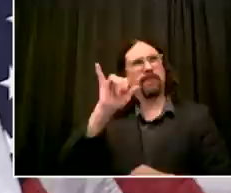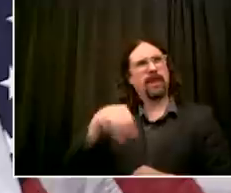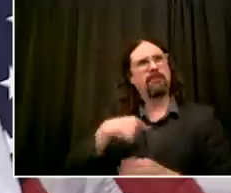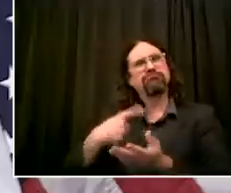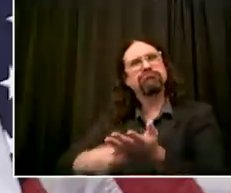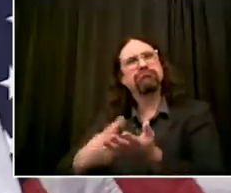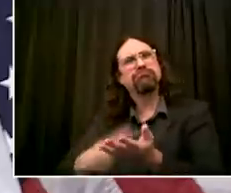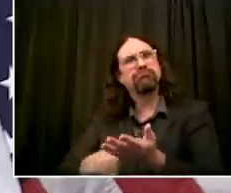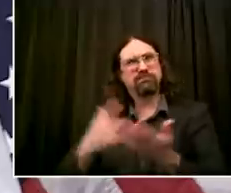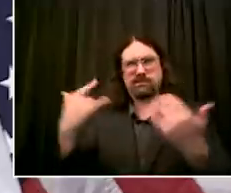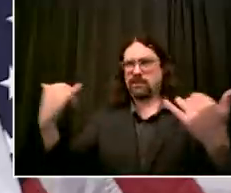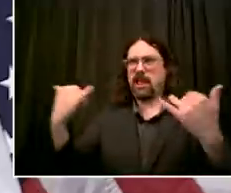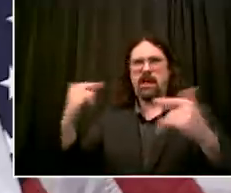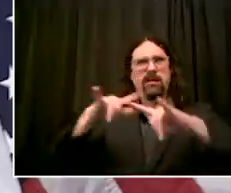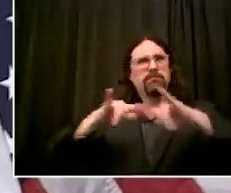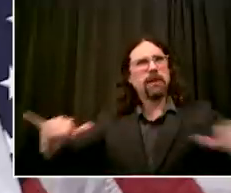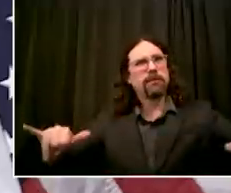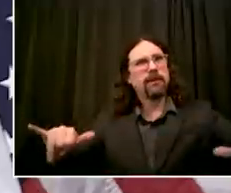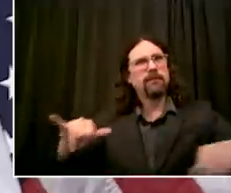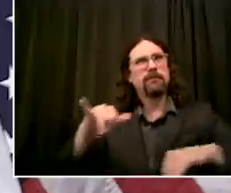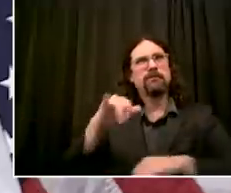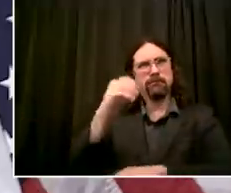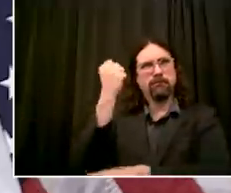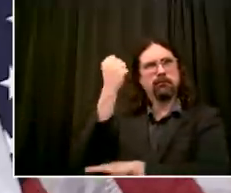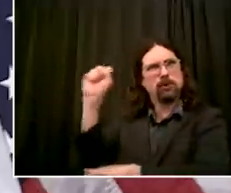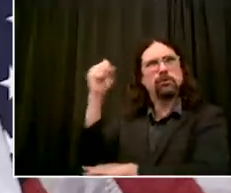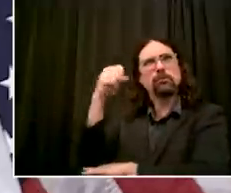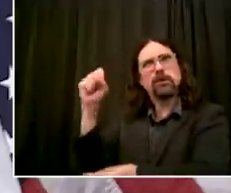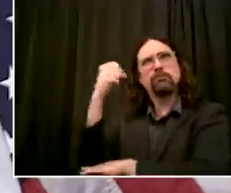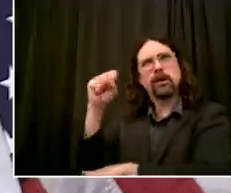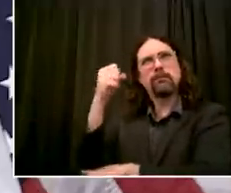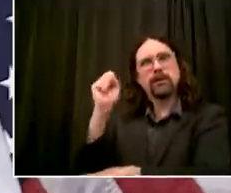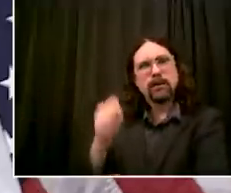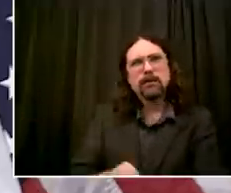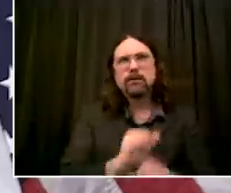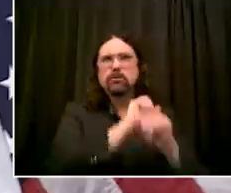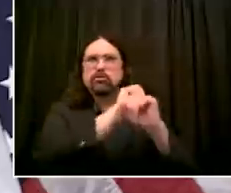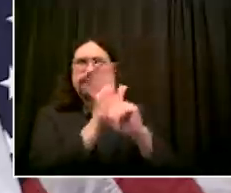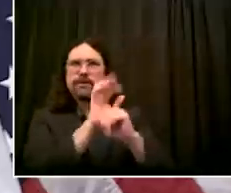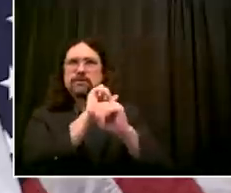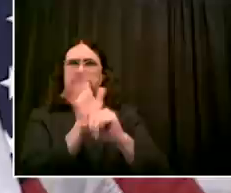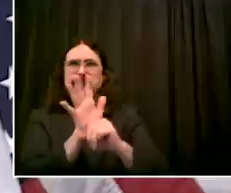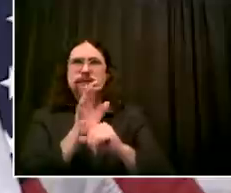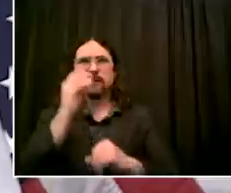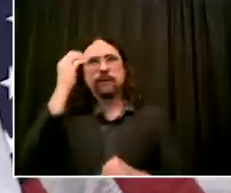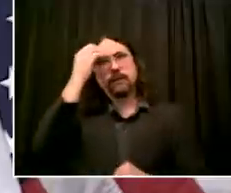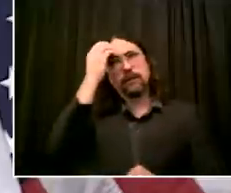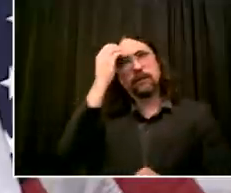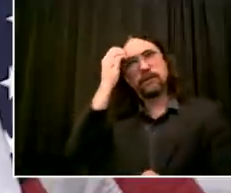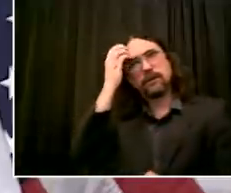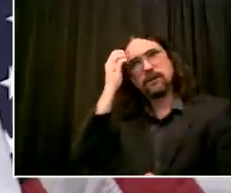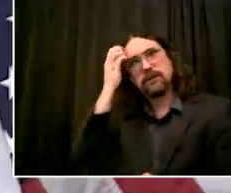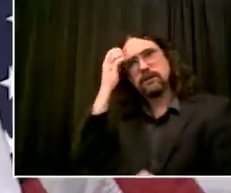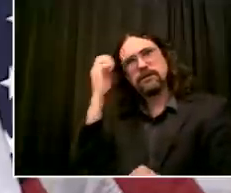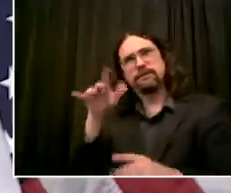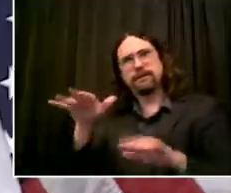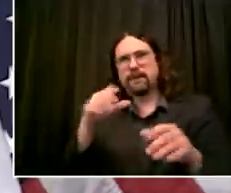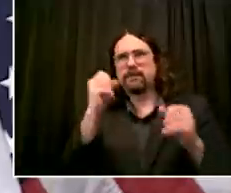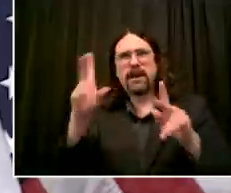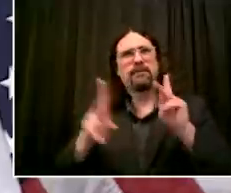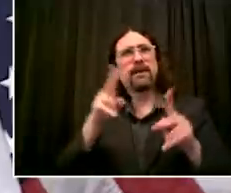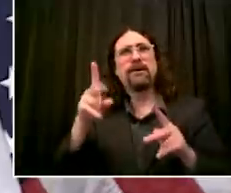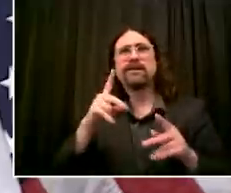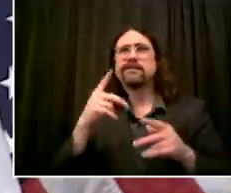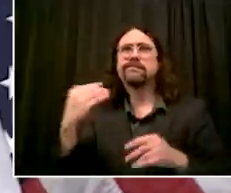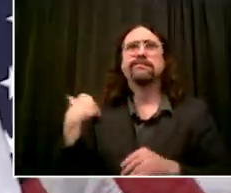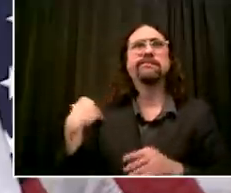economic crisis related to the coronavirus. The number two concern was the health and safety of their families. We need to get